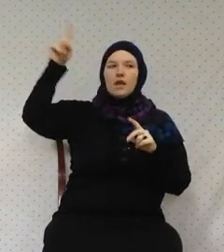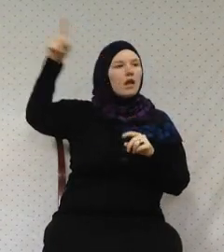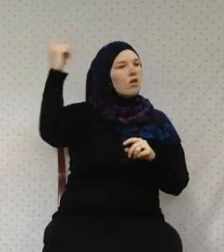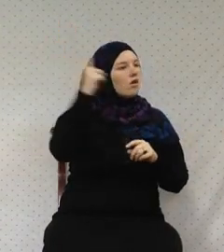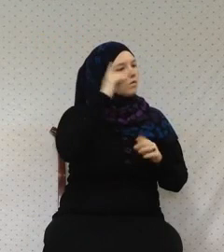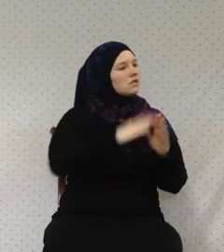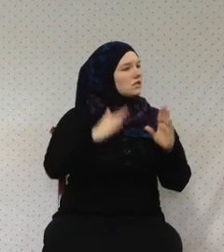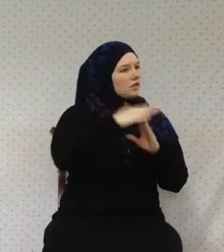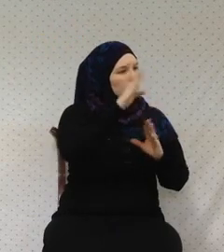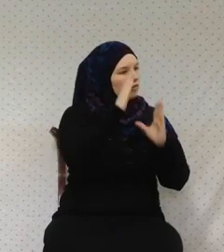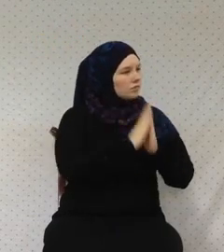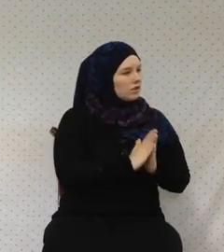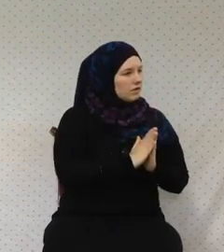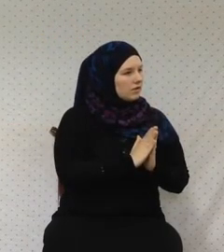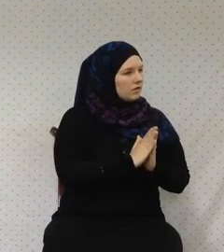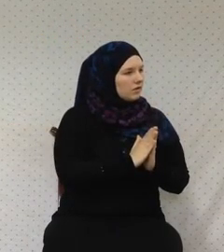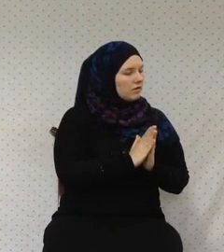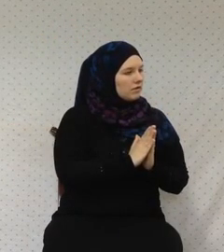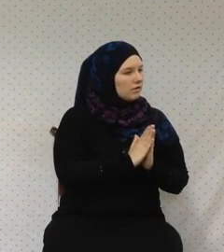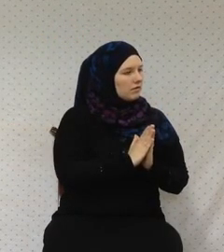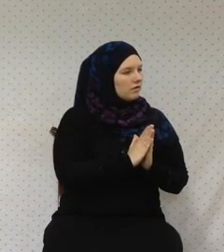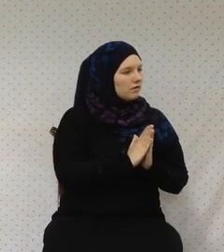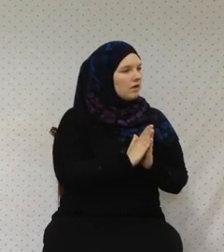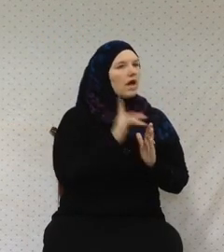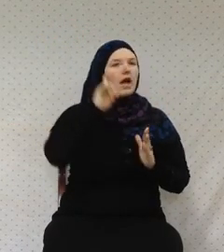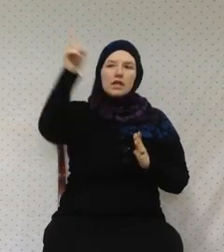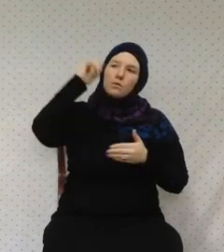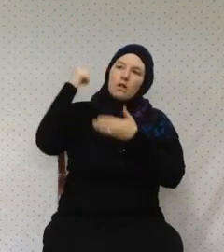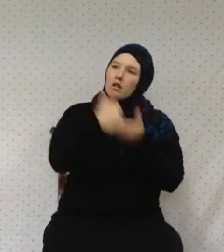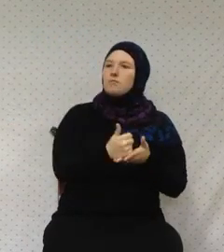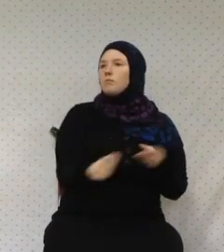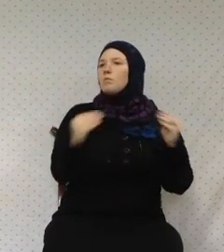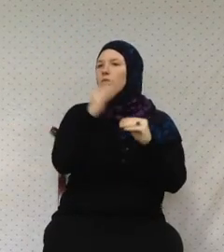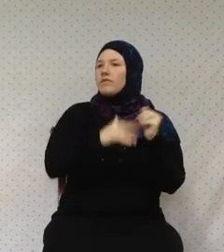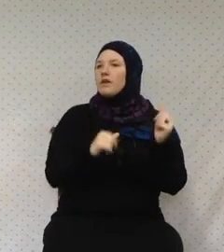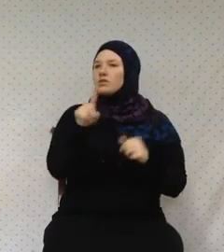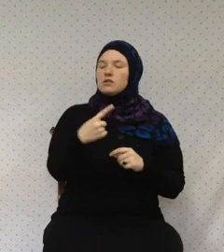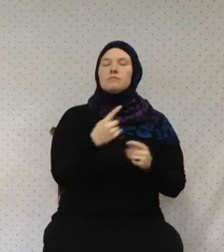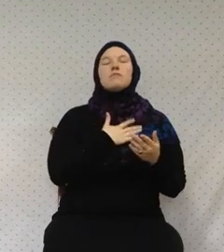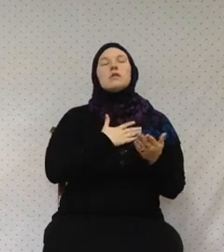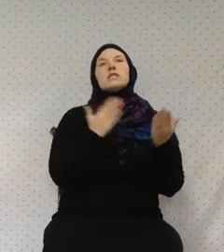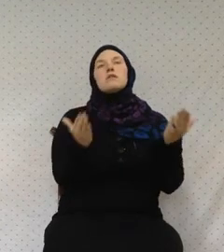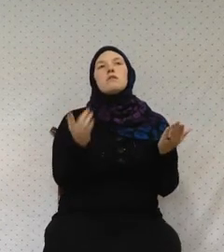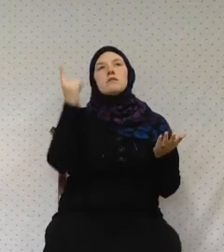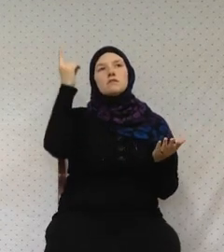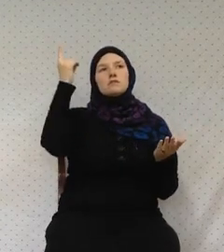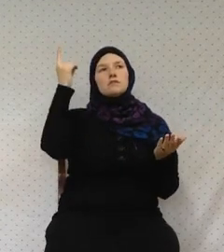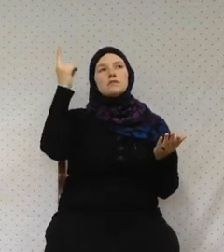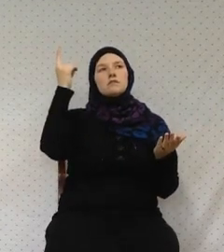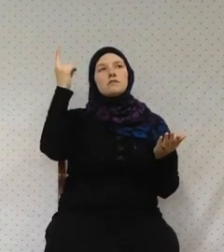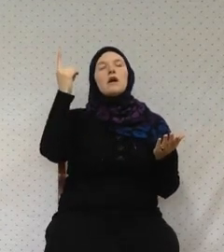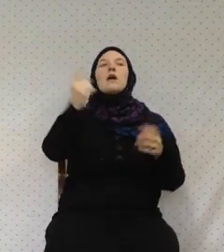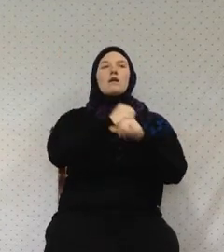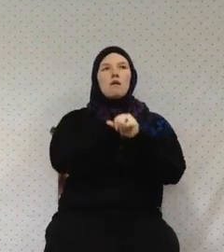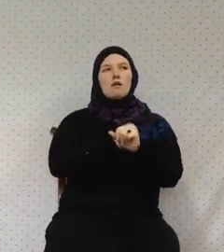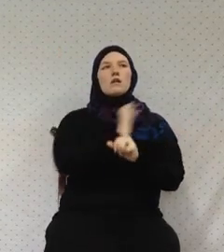prayer, because He's faster than our prayer. May Allah subhanahu wa ta'ala